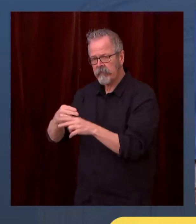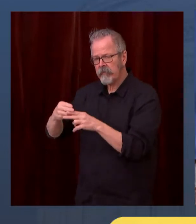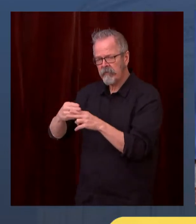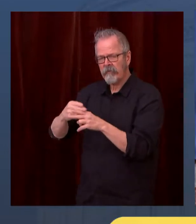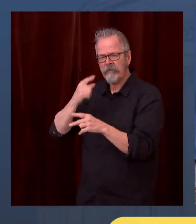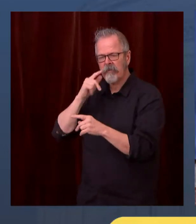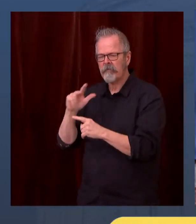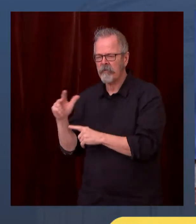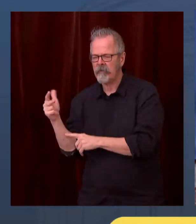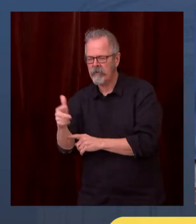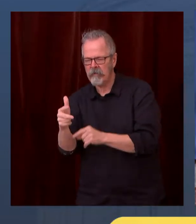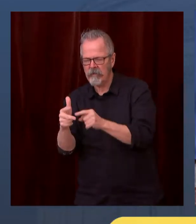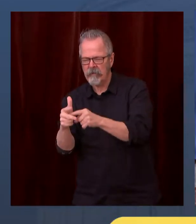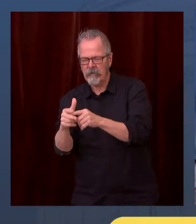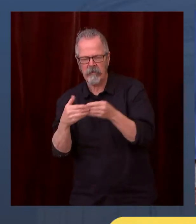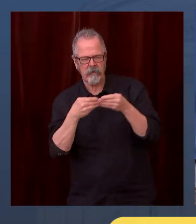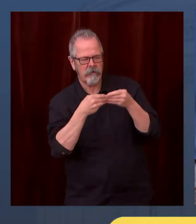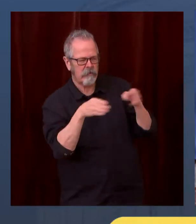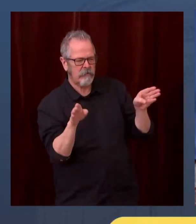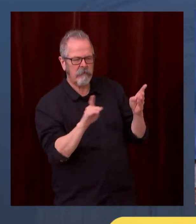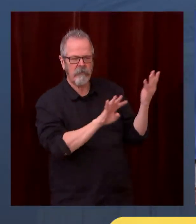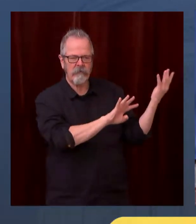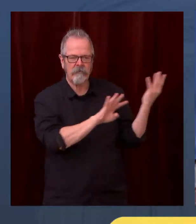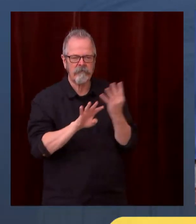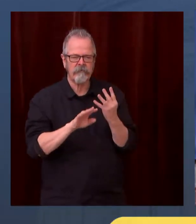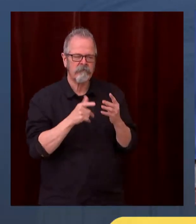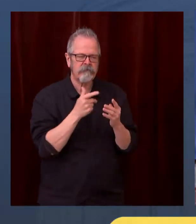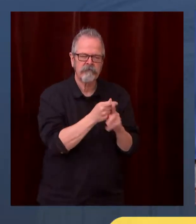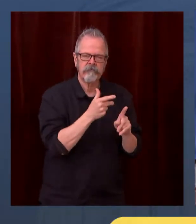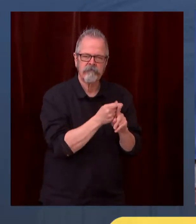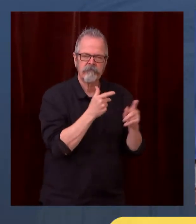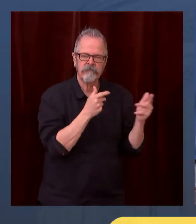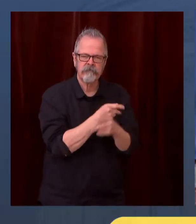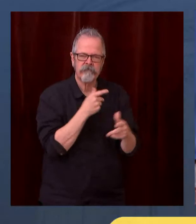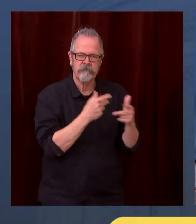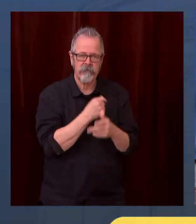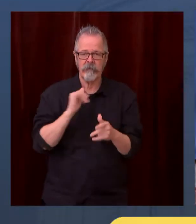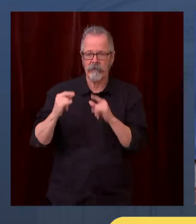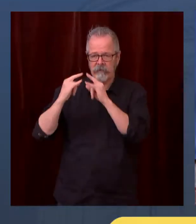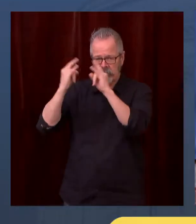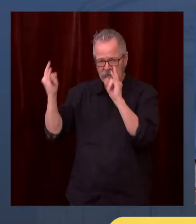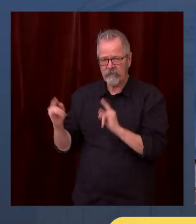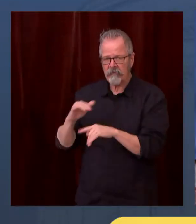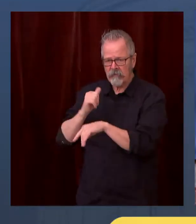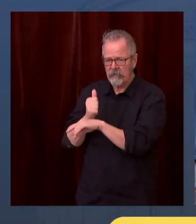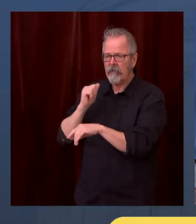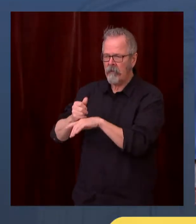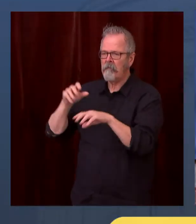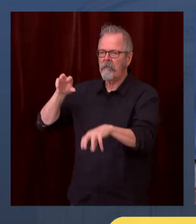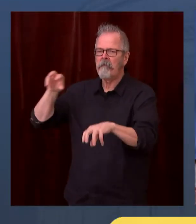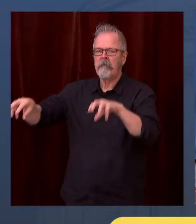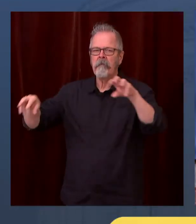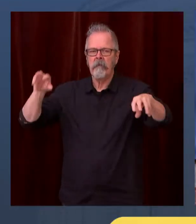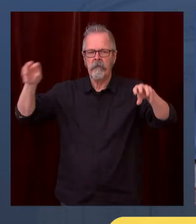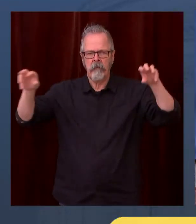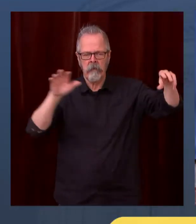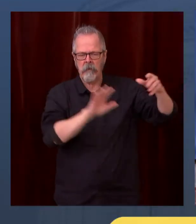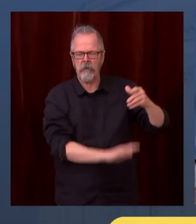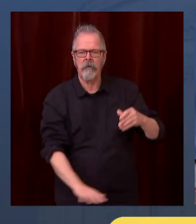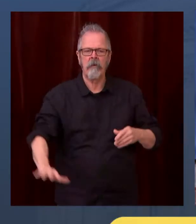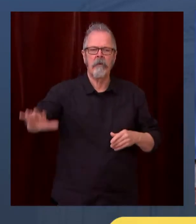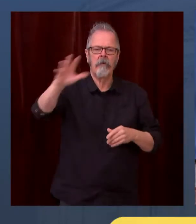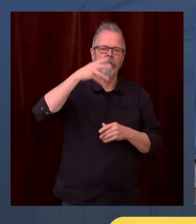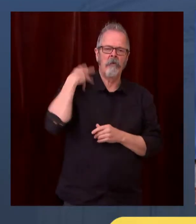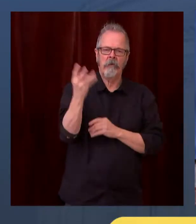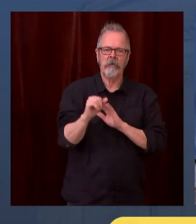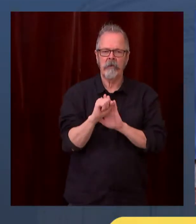pop-up clinics popping up around the state, which are more accessible to some folks that may have some limitations. We're going to